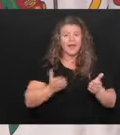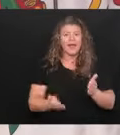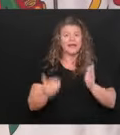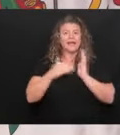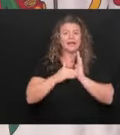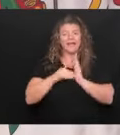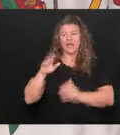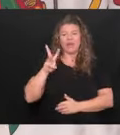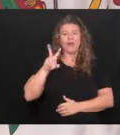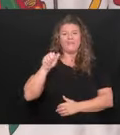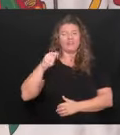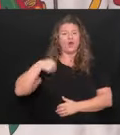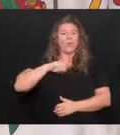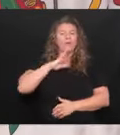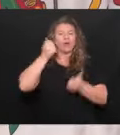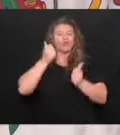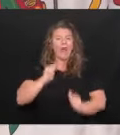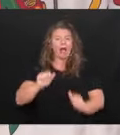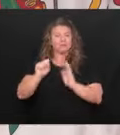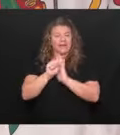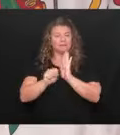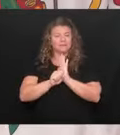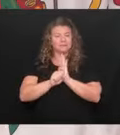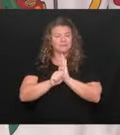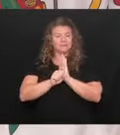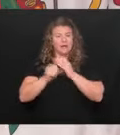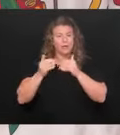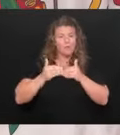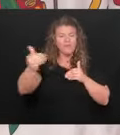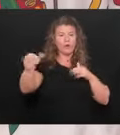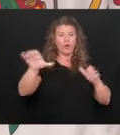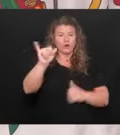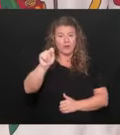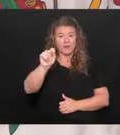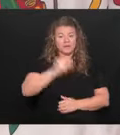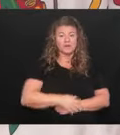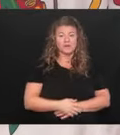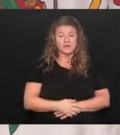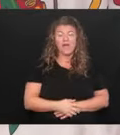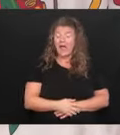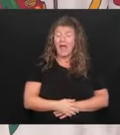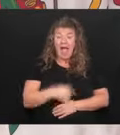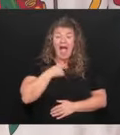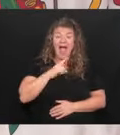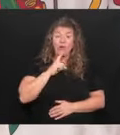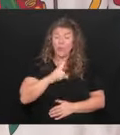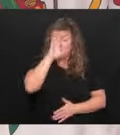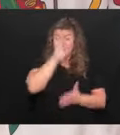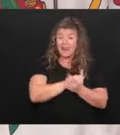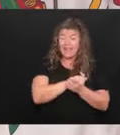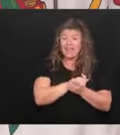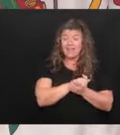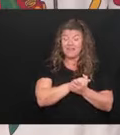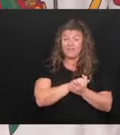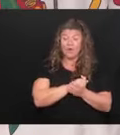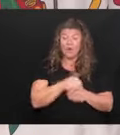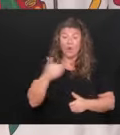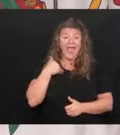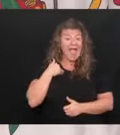a trial state in moving forward with this. I really believe that we've got a very